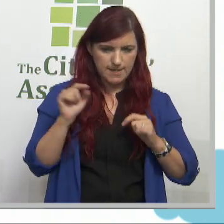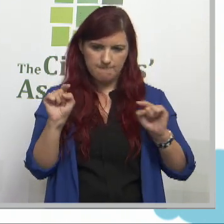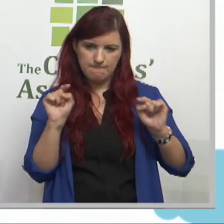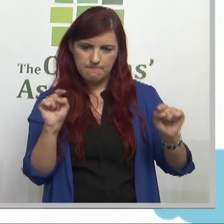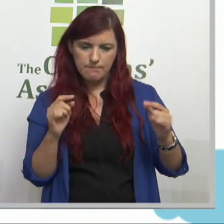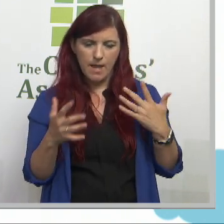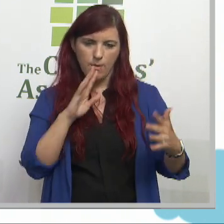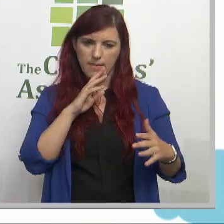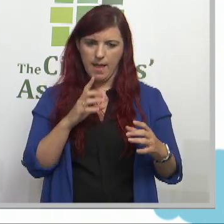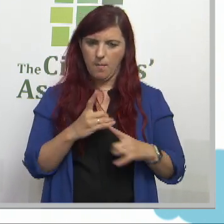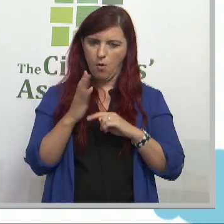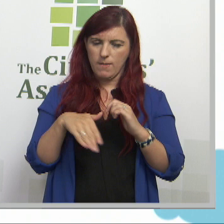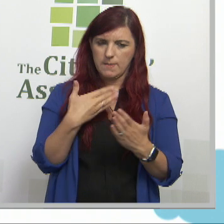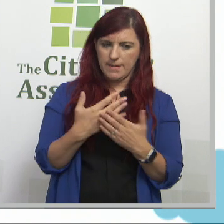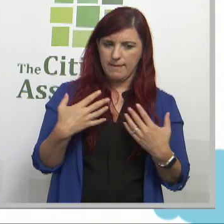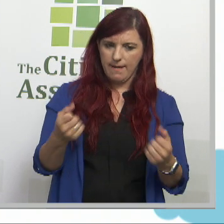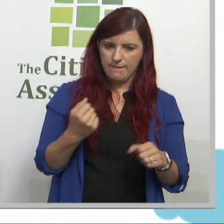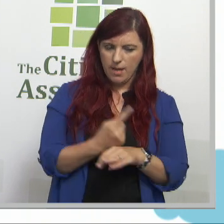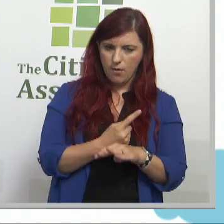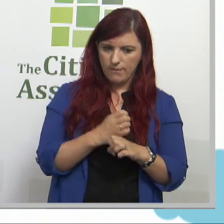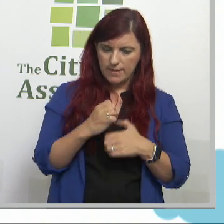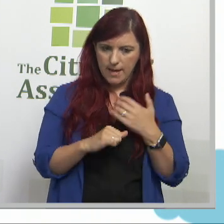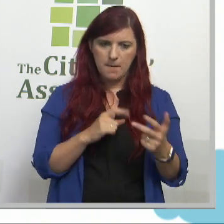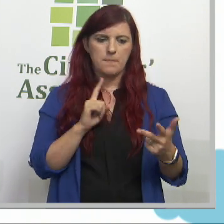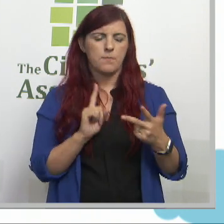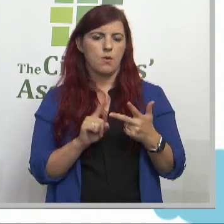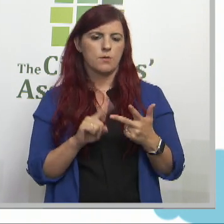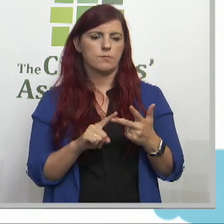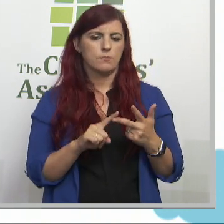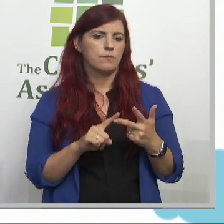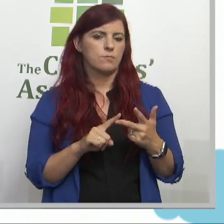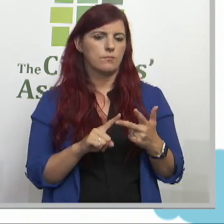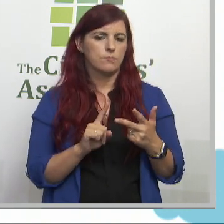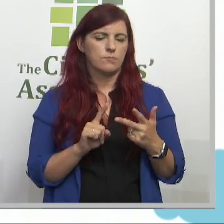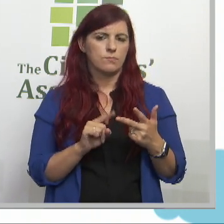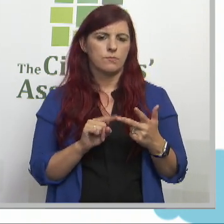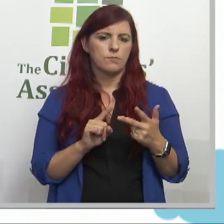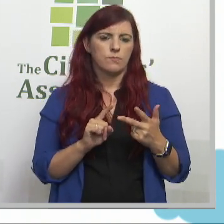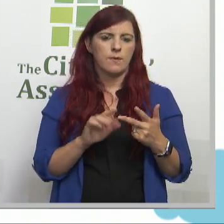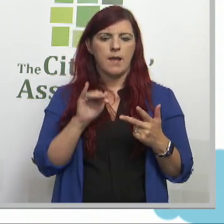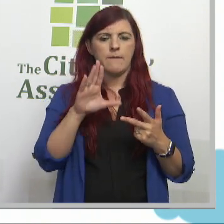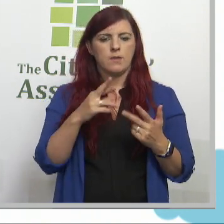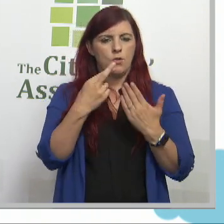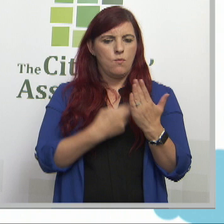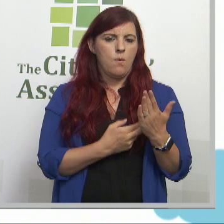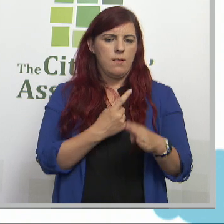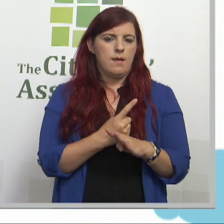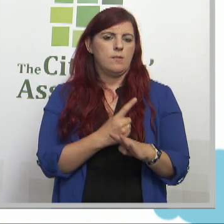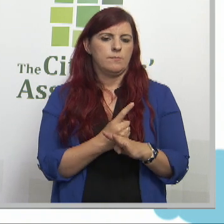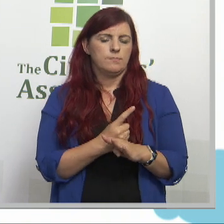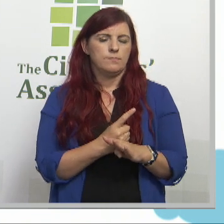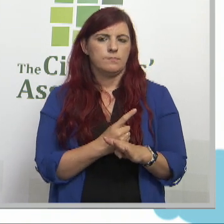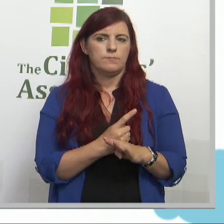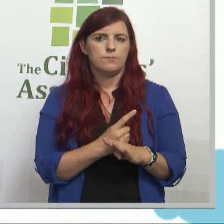all of the demands that we see day to day. And then finally, the kind of the fiscal rules and what they say and whether or not they bind, or